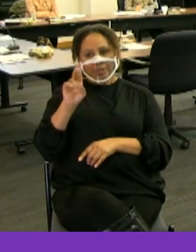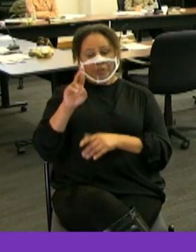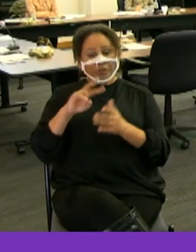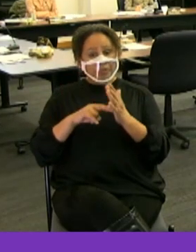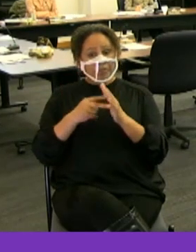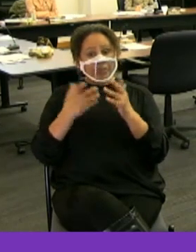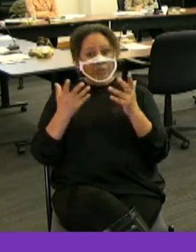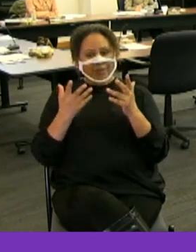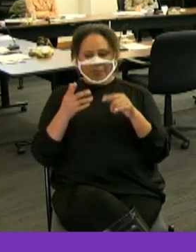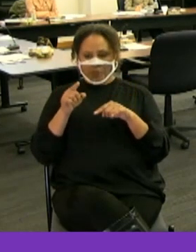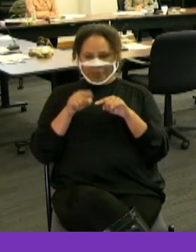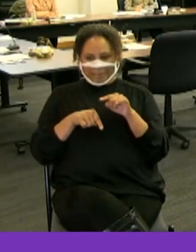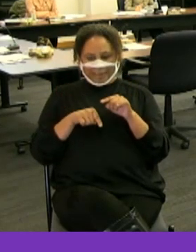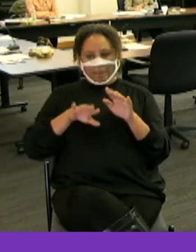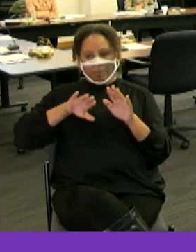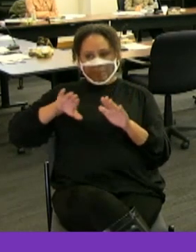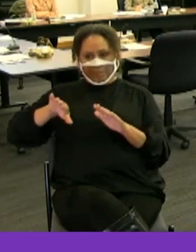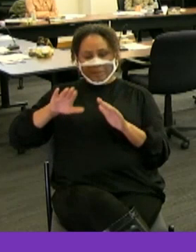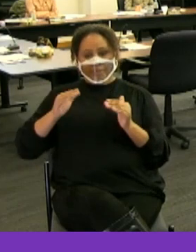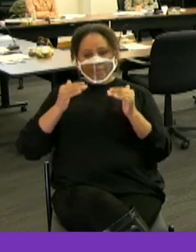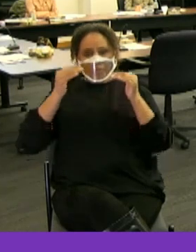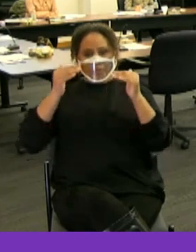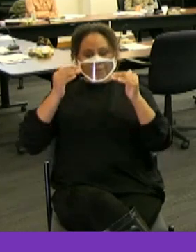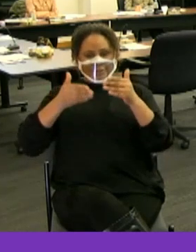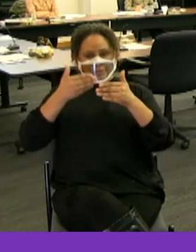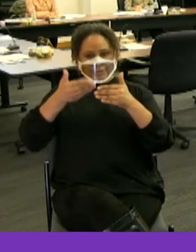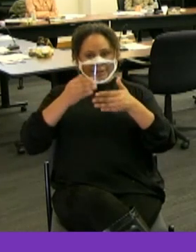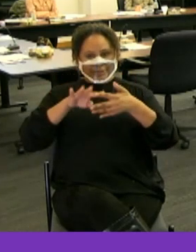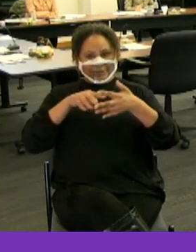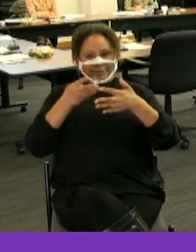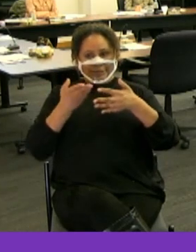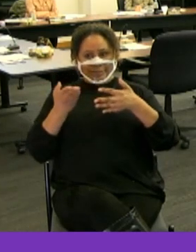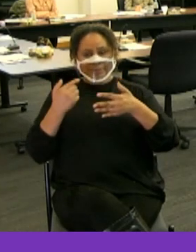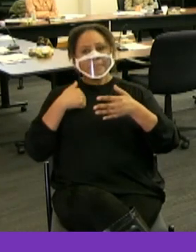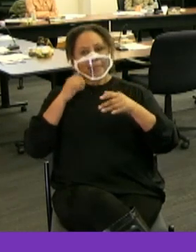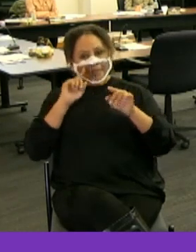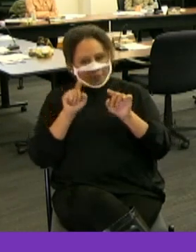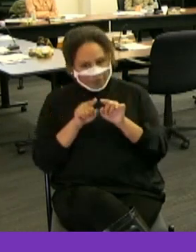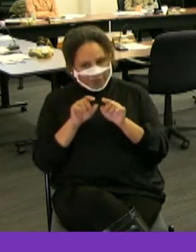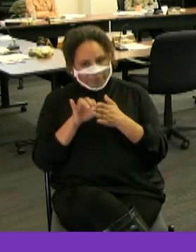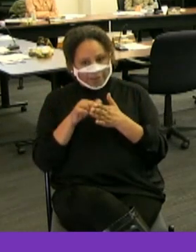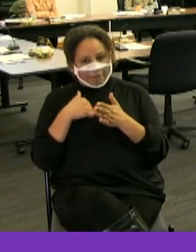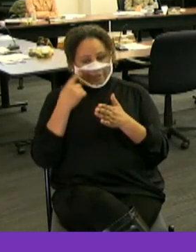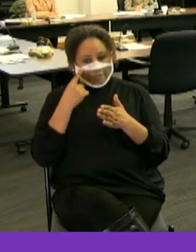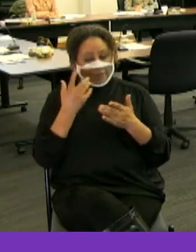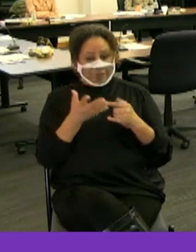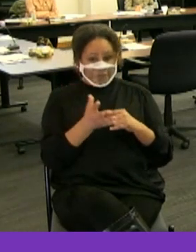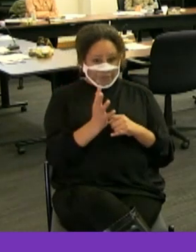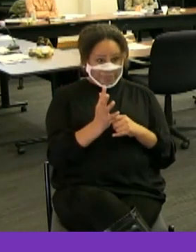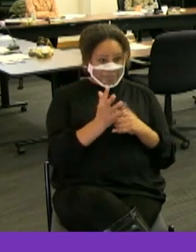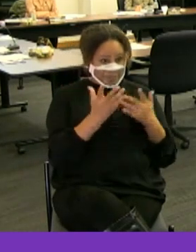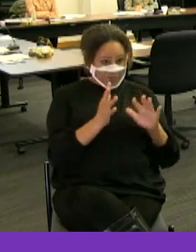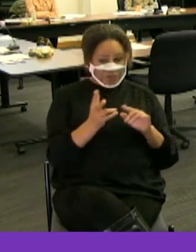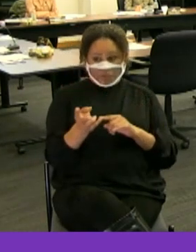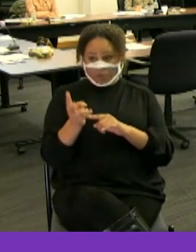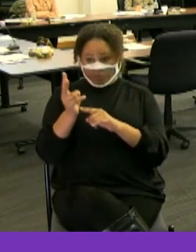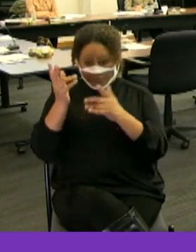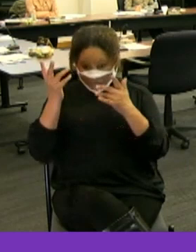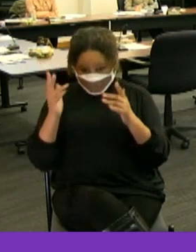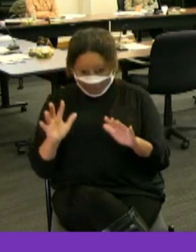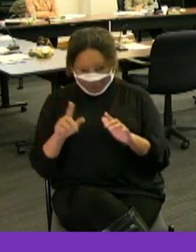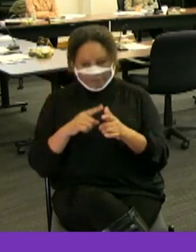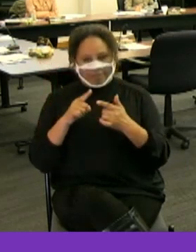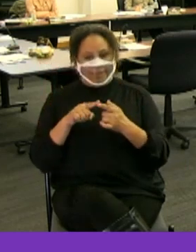items. I agree with him, and I think that if after the original 5 minutes and then 2 minutes, we would